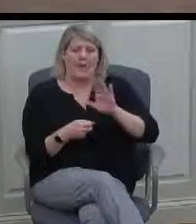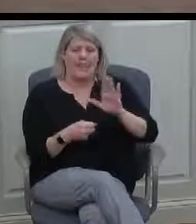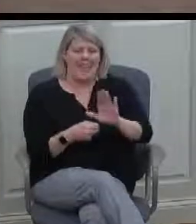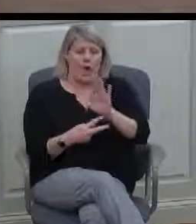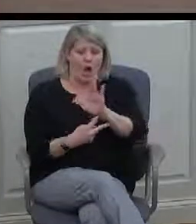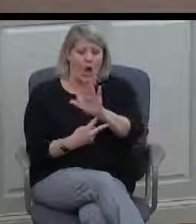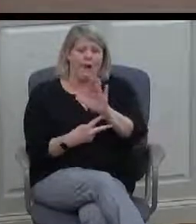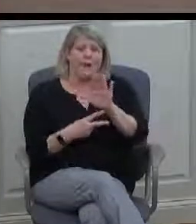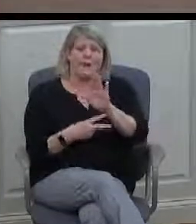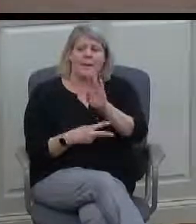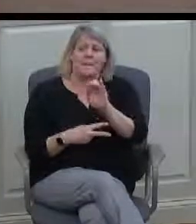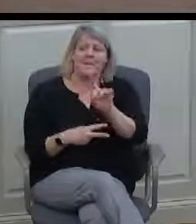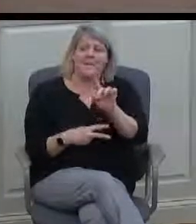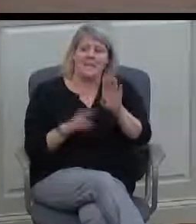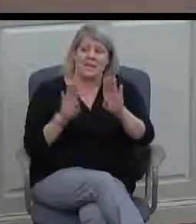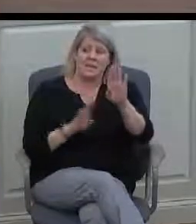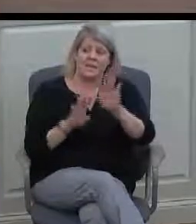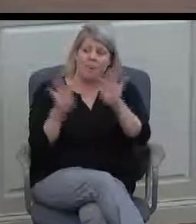in your packets,